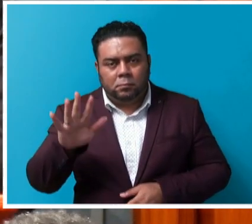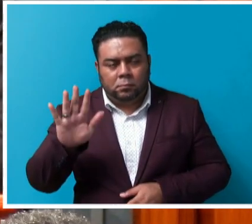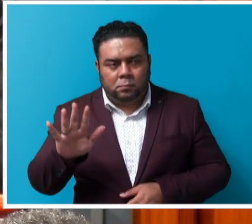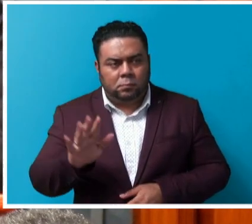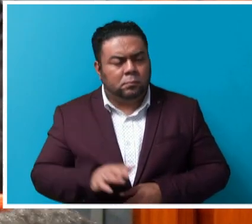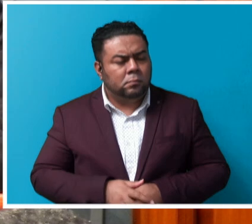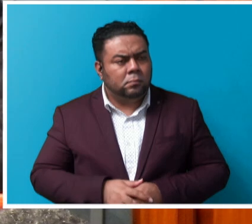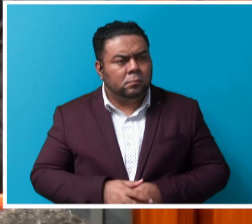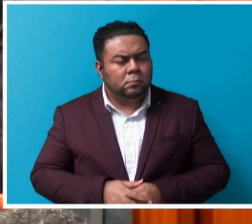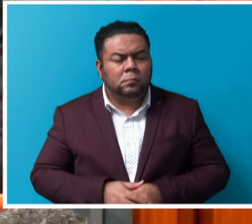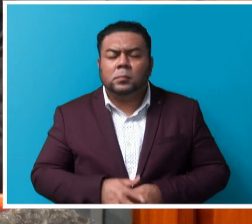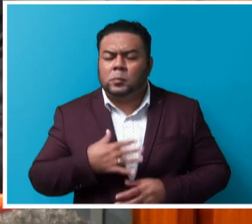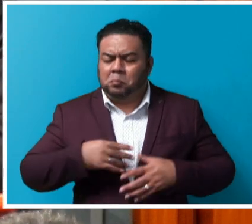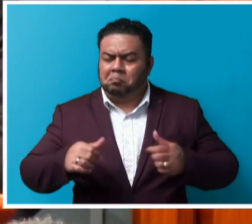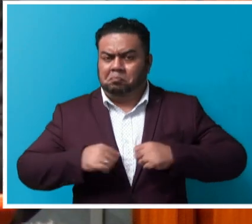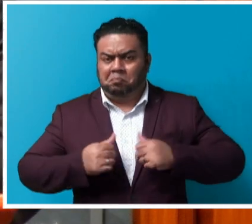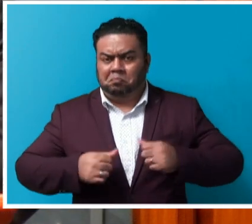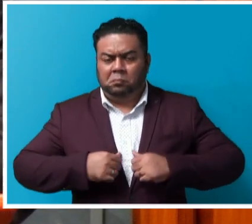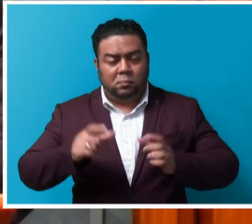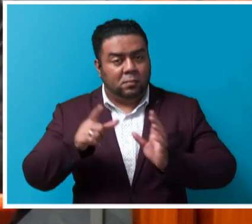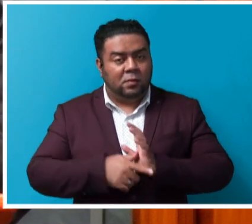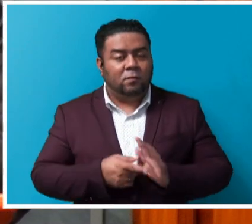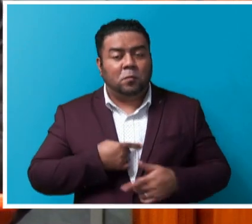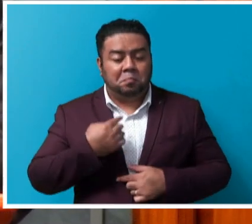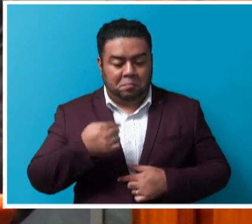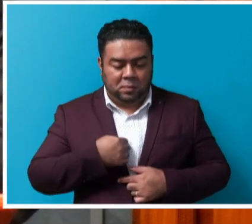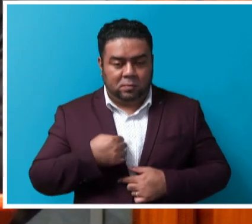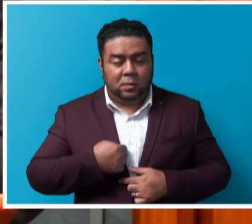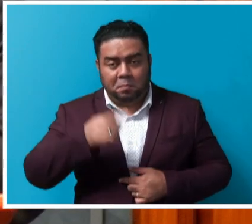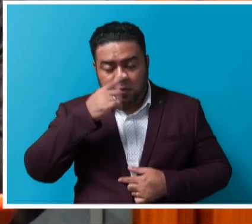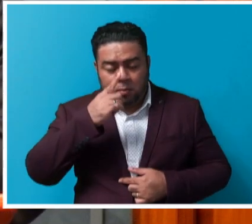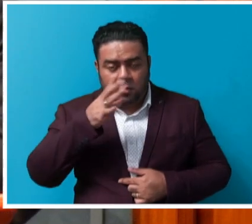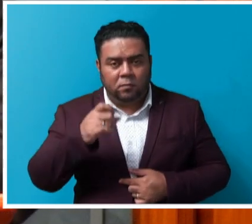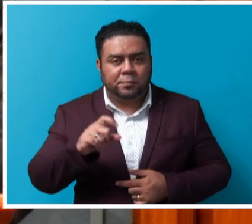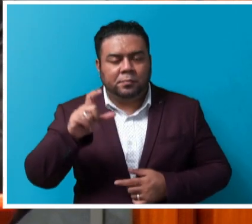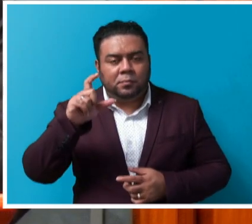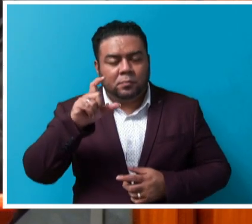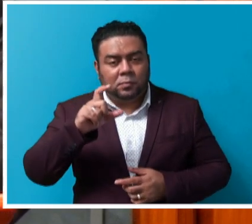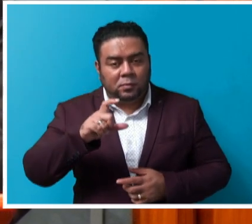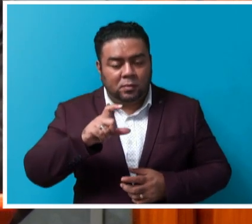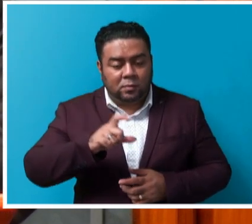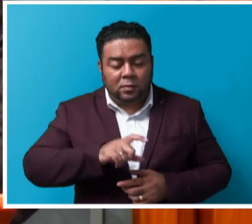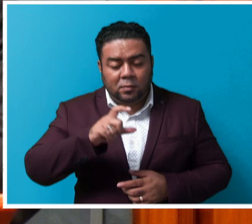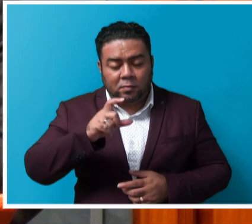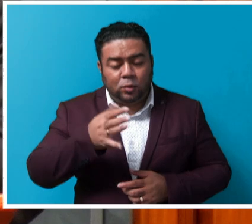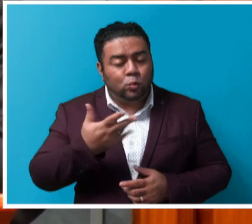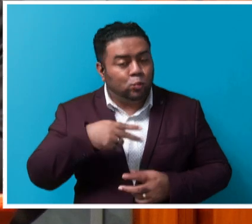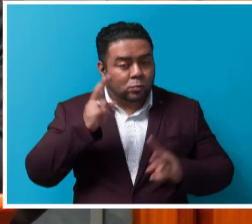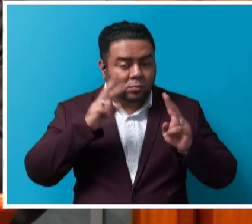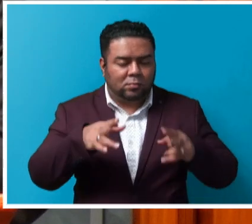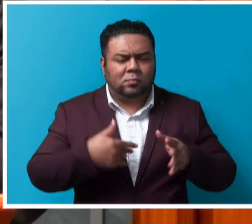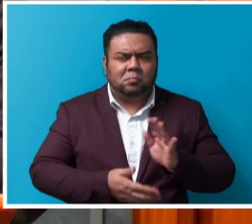It was a proud moment for me and the people of the Conrobe to witness our paramount chief